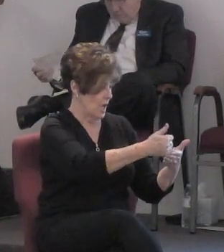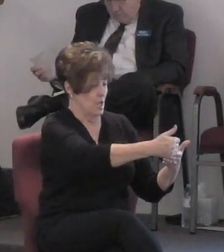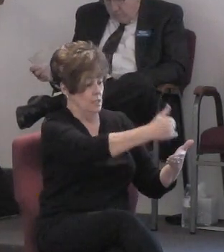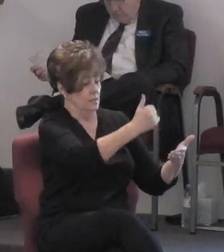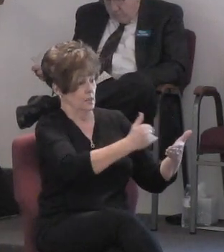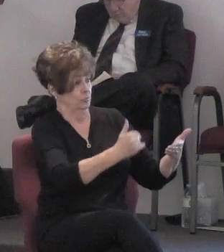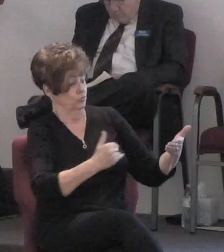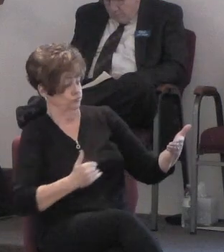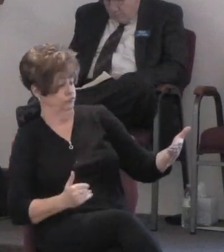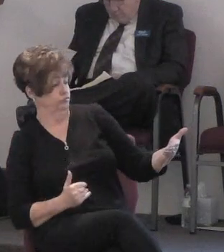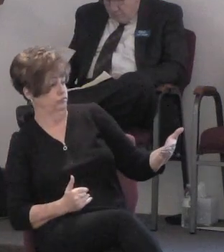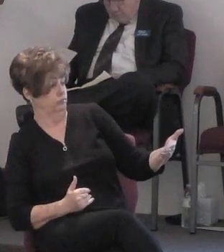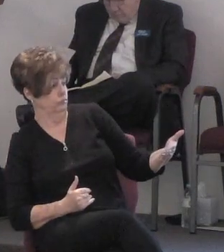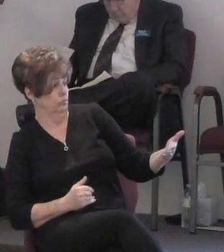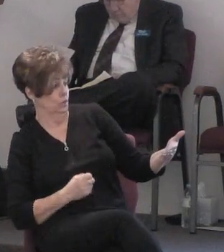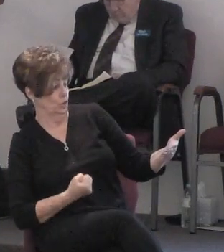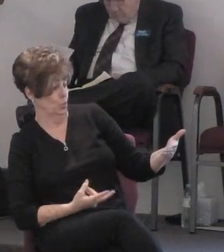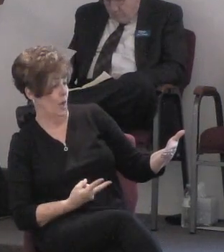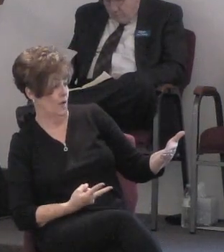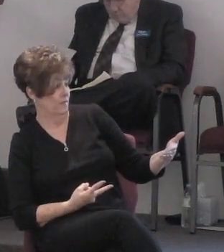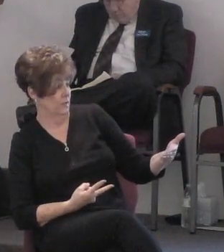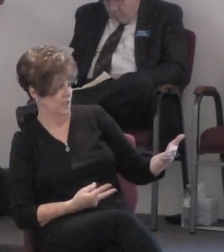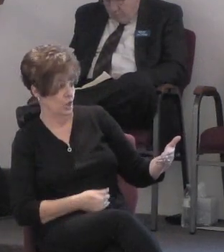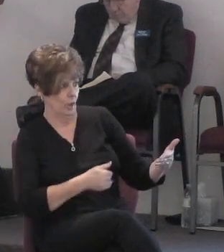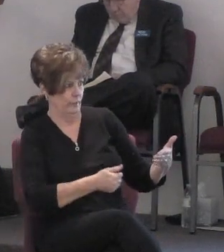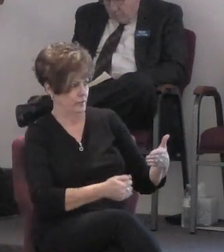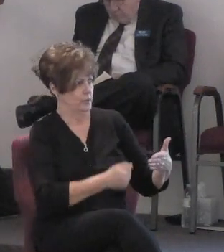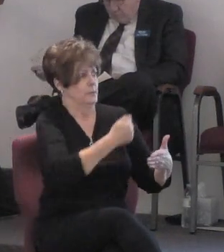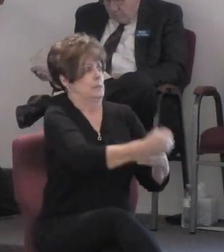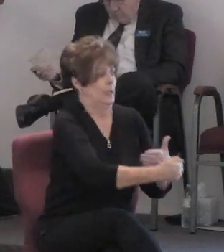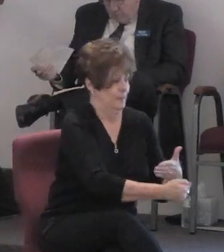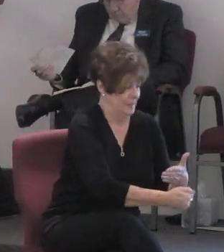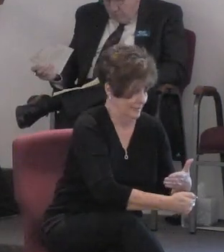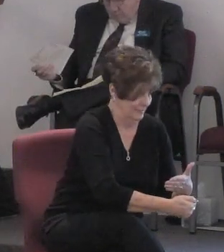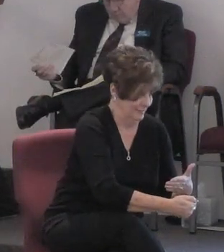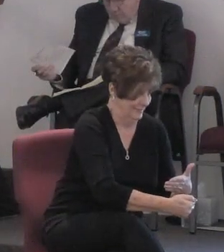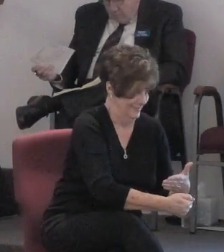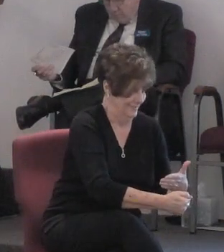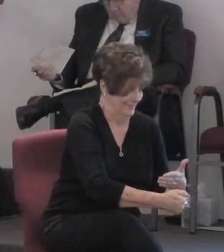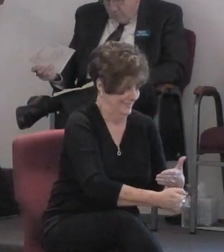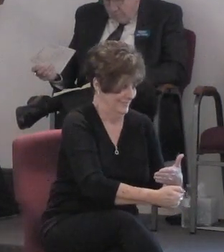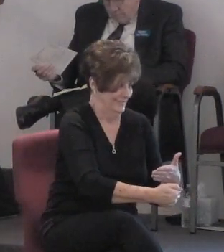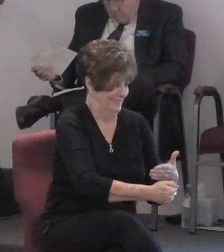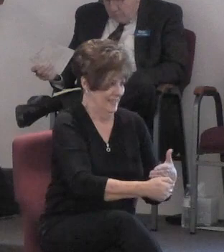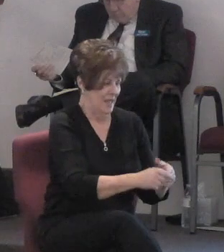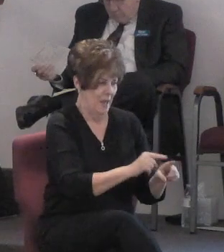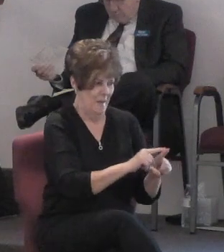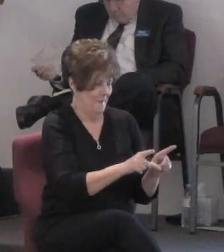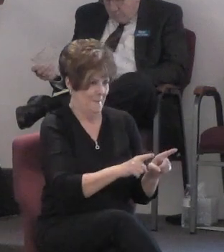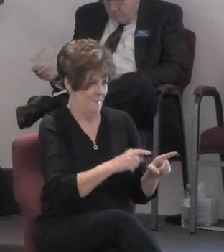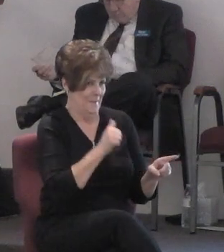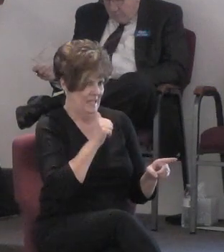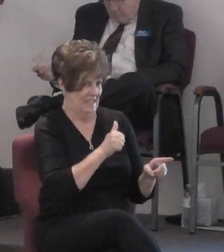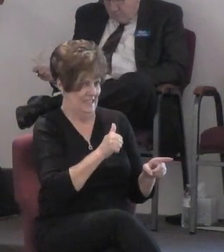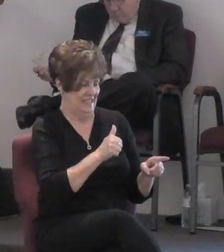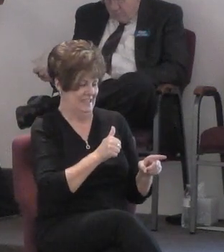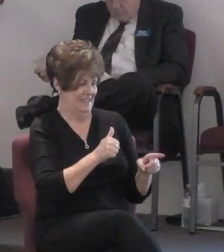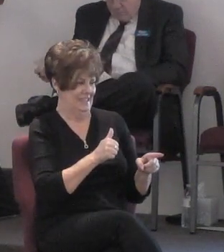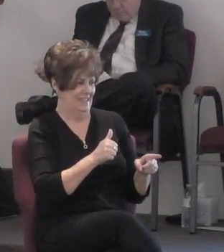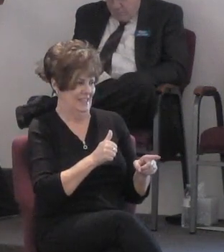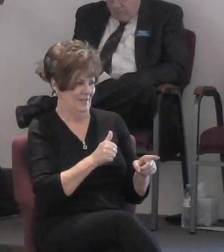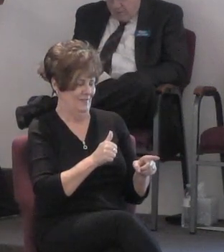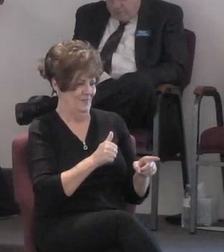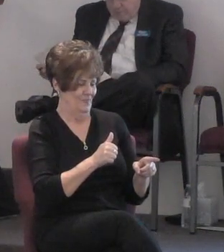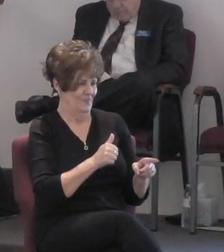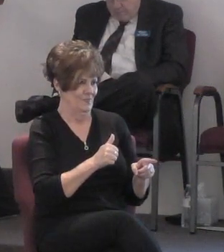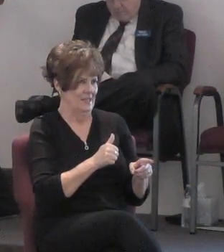12 and taught the disciples about being a servant. But did you know that the greatest lessons learned